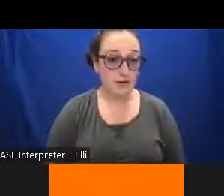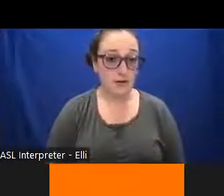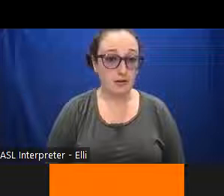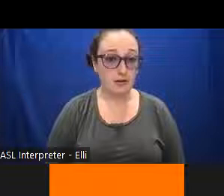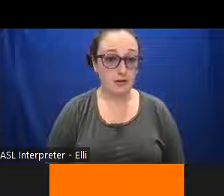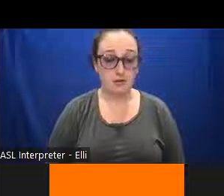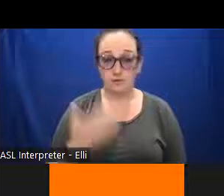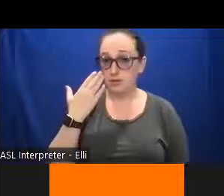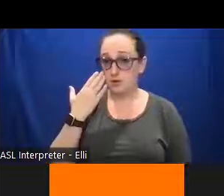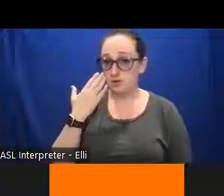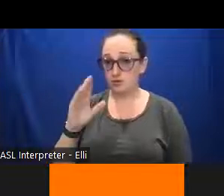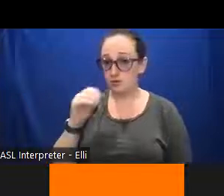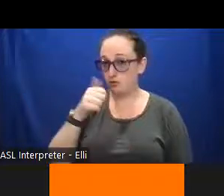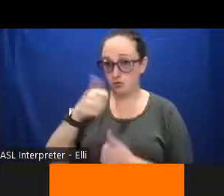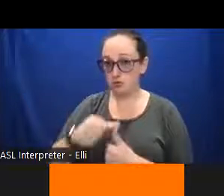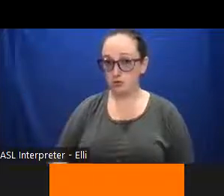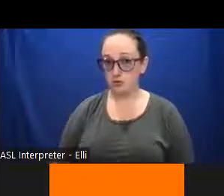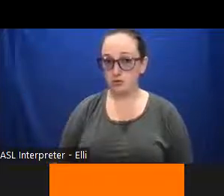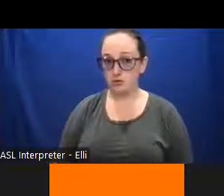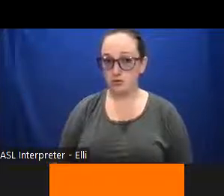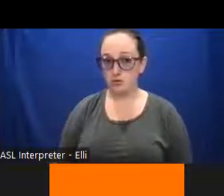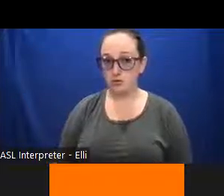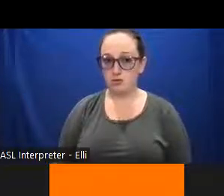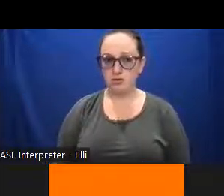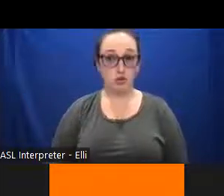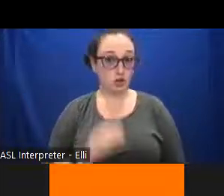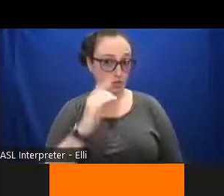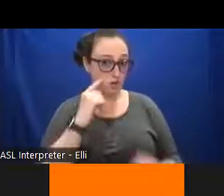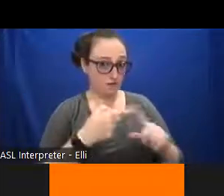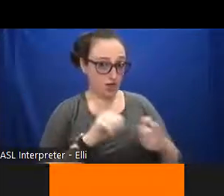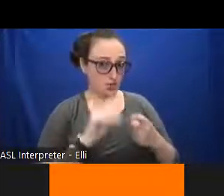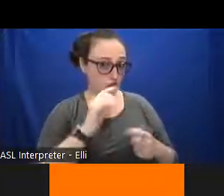I don't remember. Would your pals remember what time you left the club?